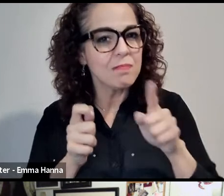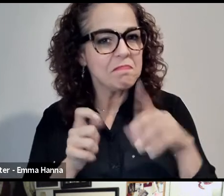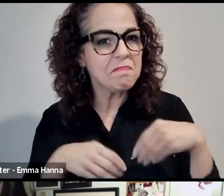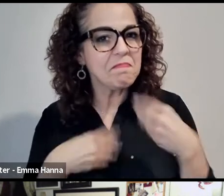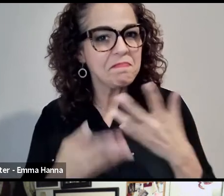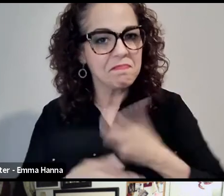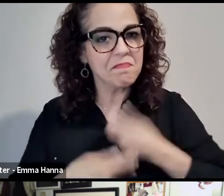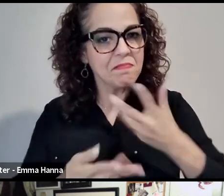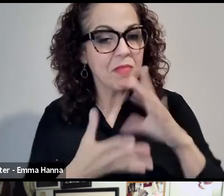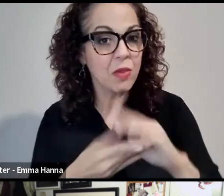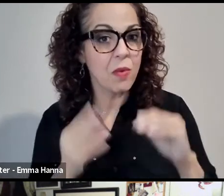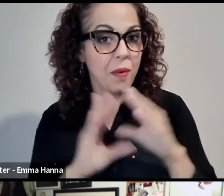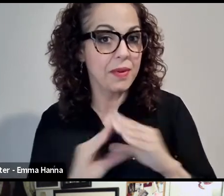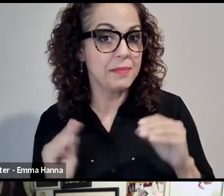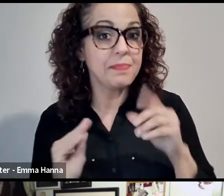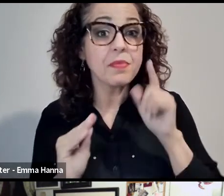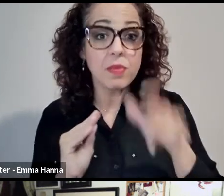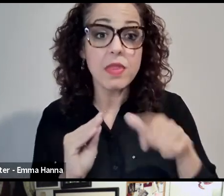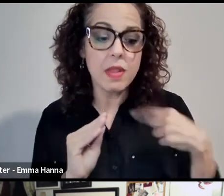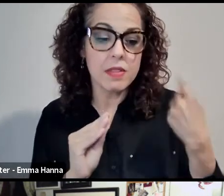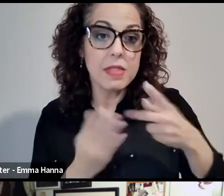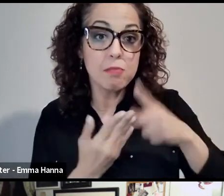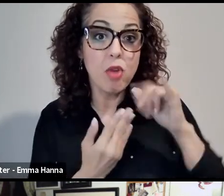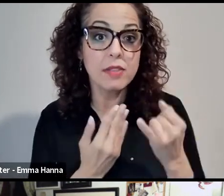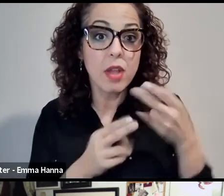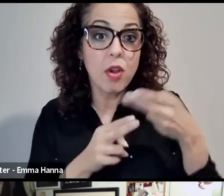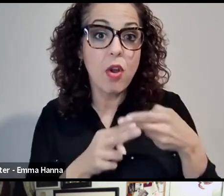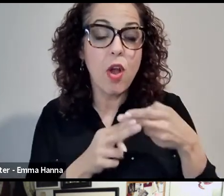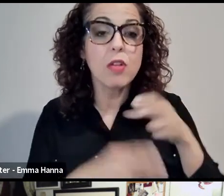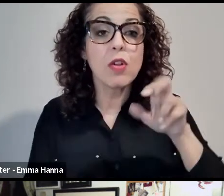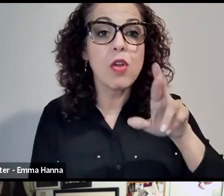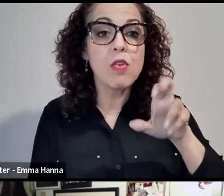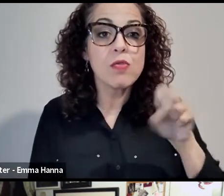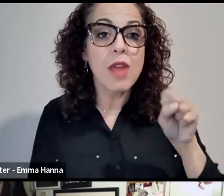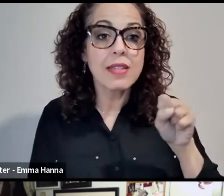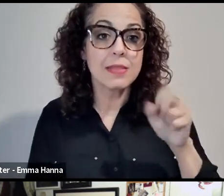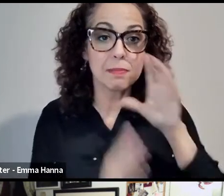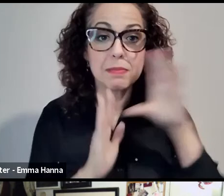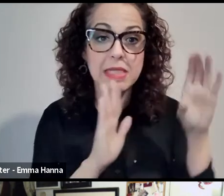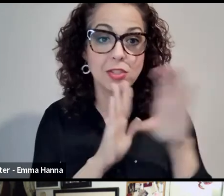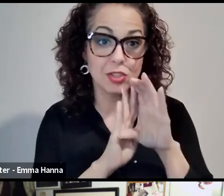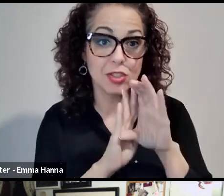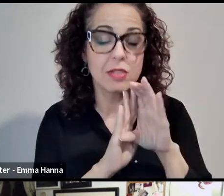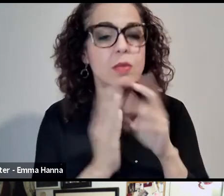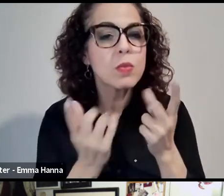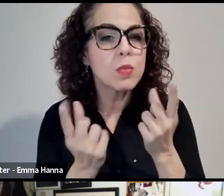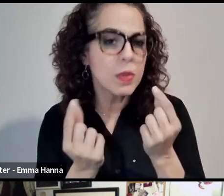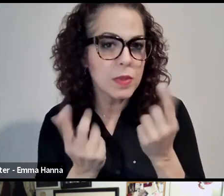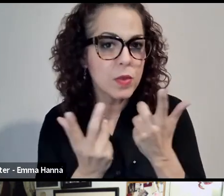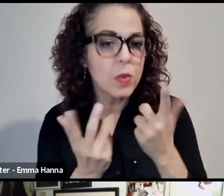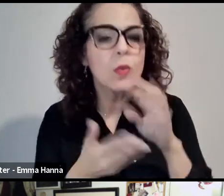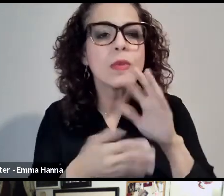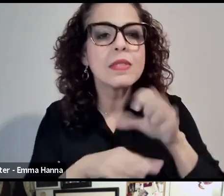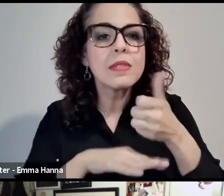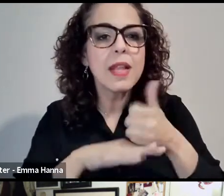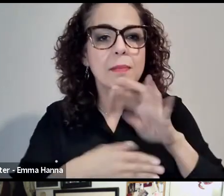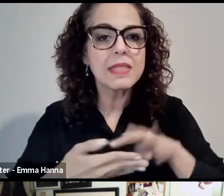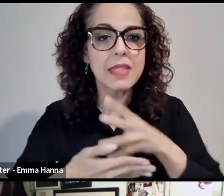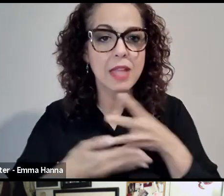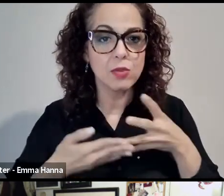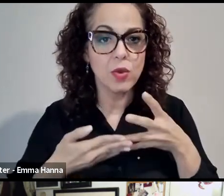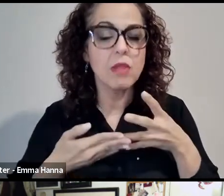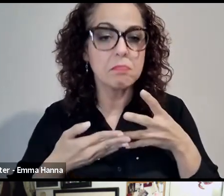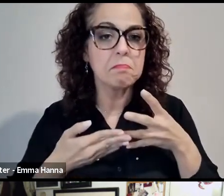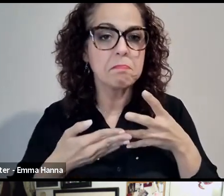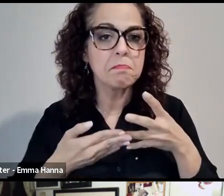project called The Risk Pictures. And with that, I invite people, we set up a schedule of sittings and each